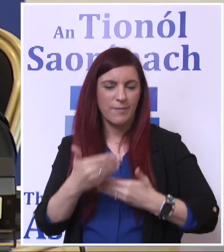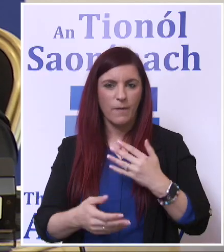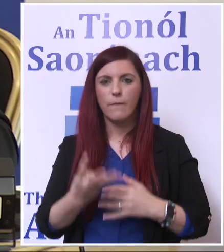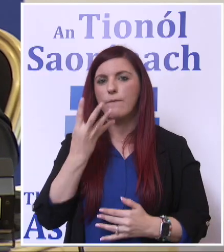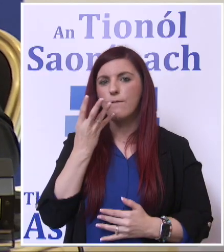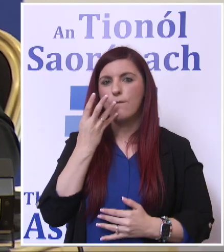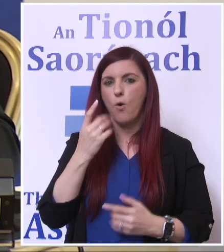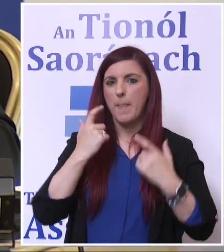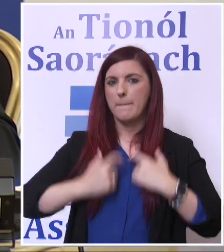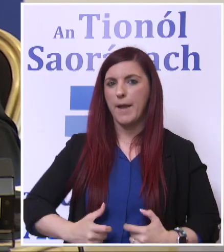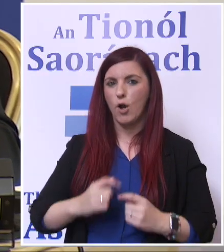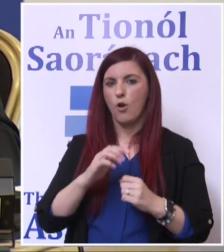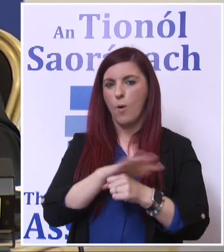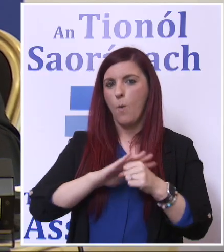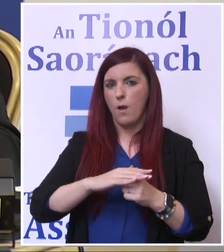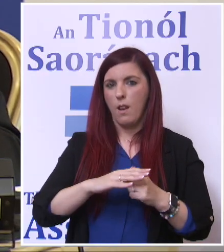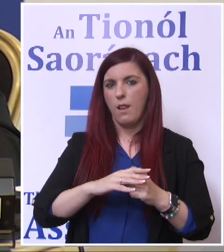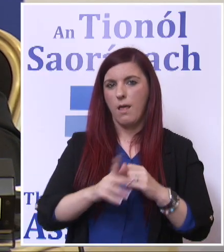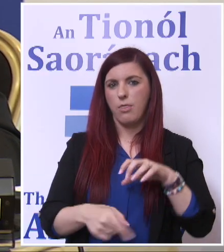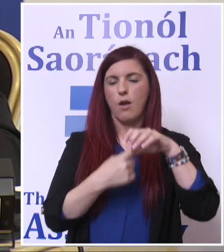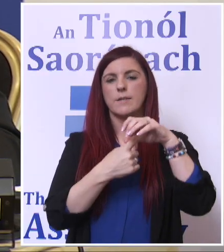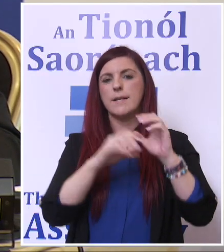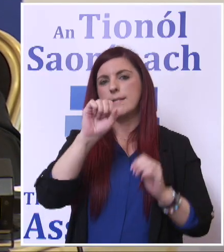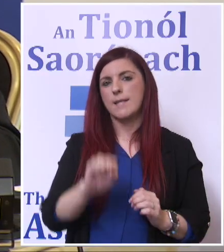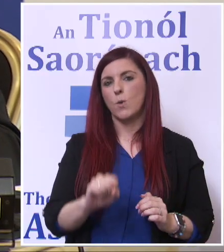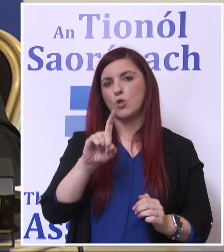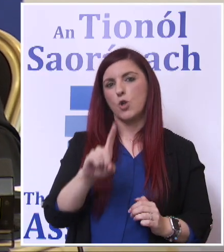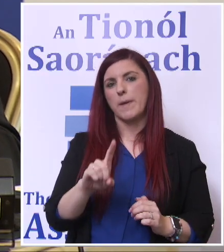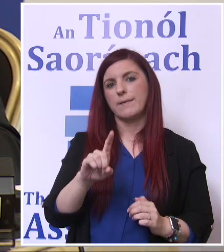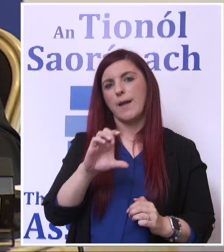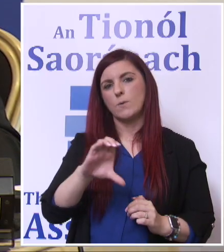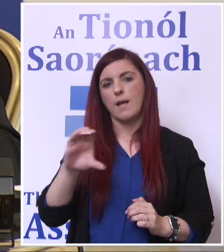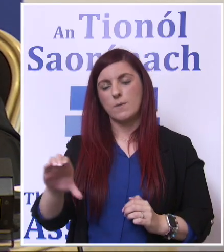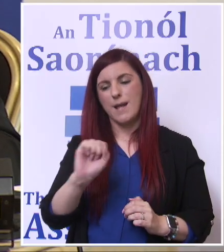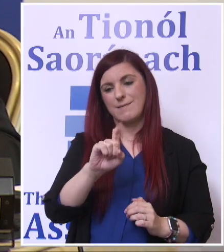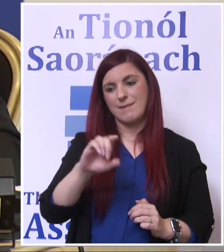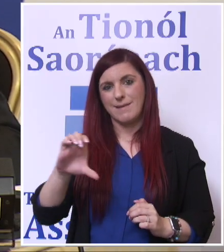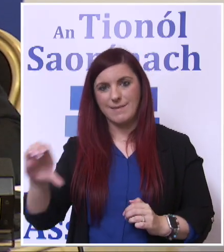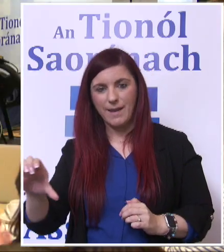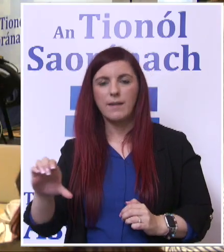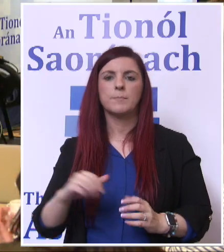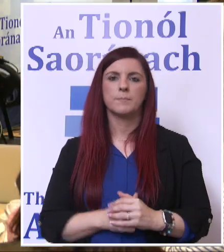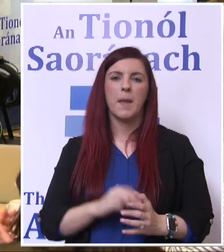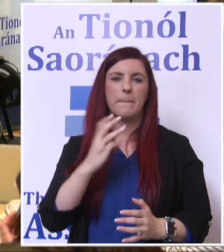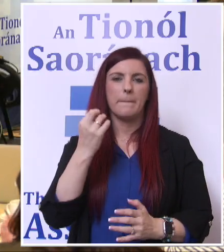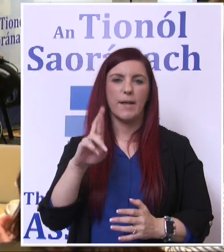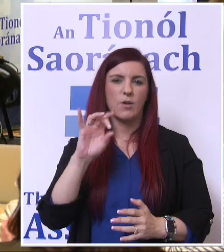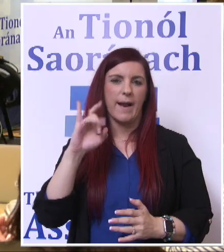Mayor of our local authorities, the Mayor of South Dublin, Councillor Peter Kavanagh.